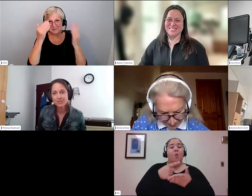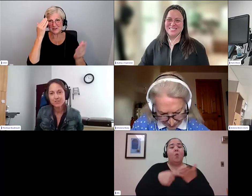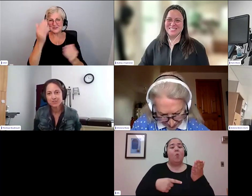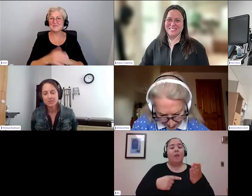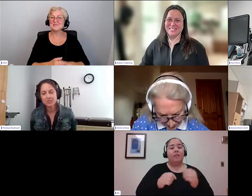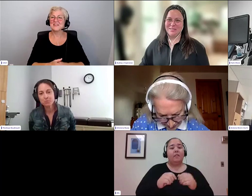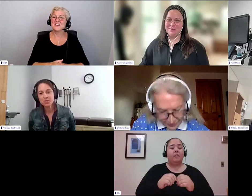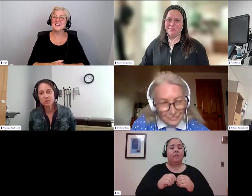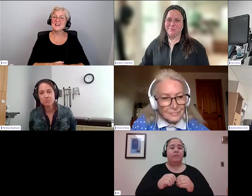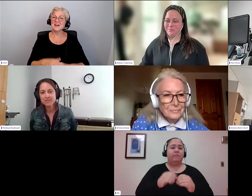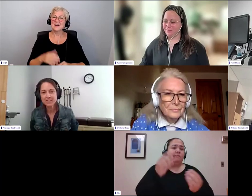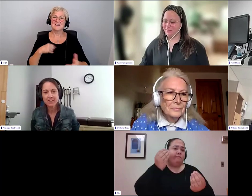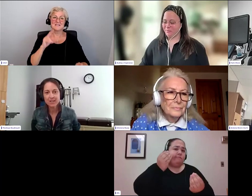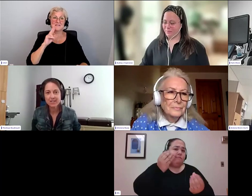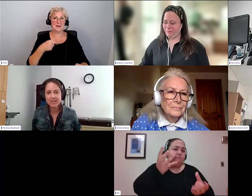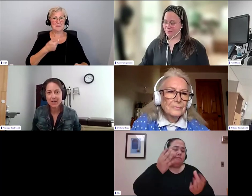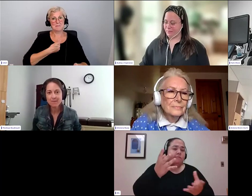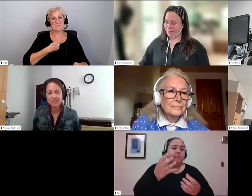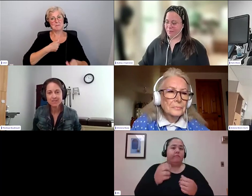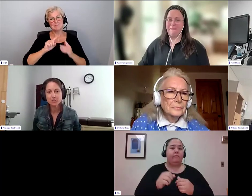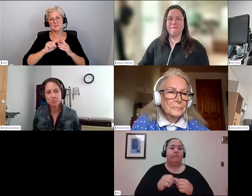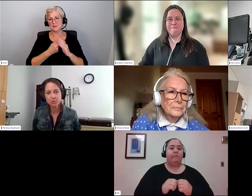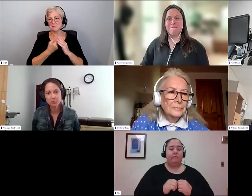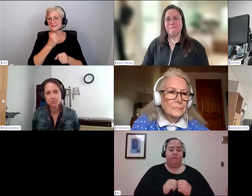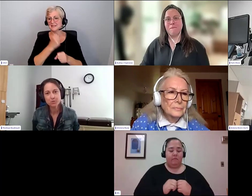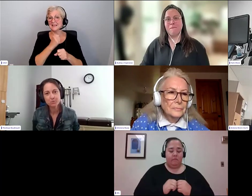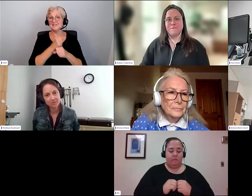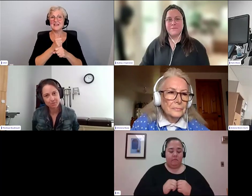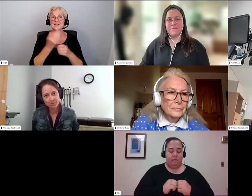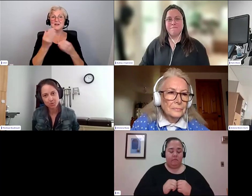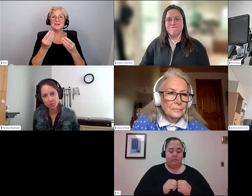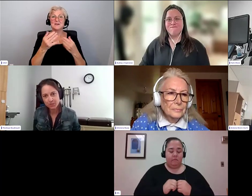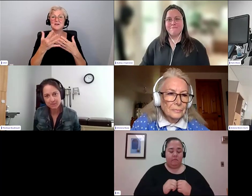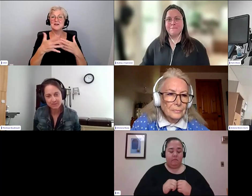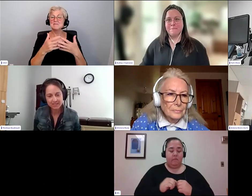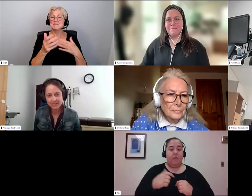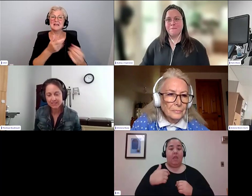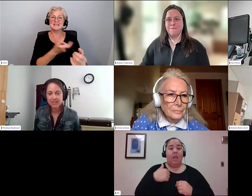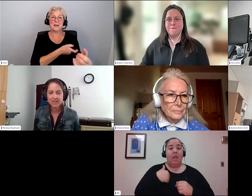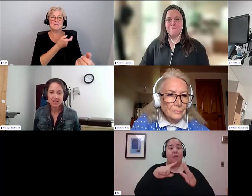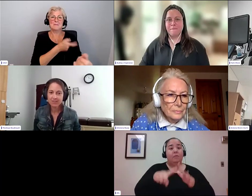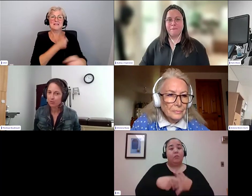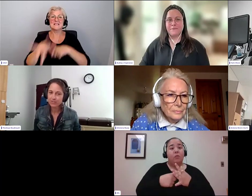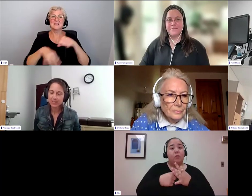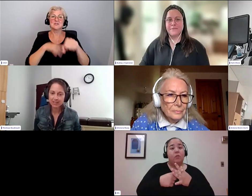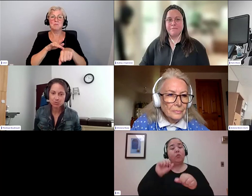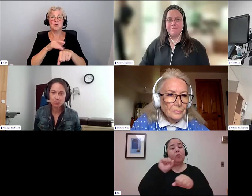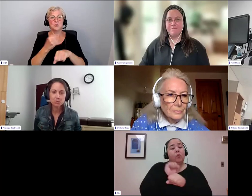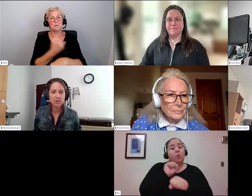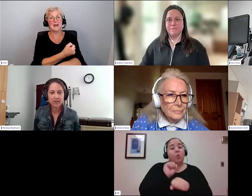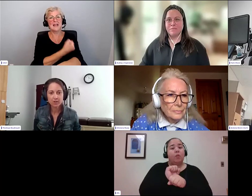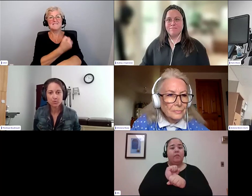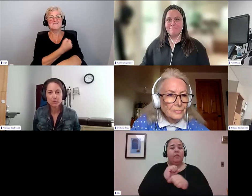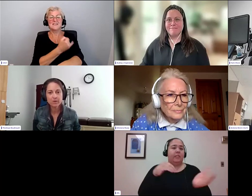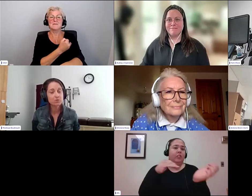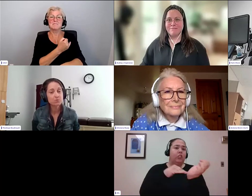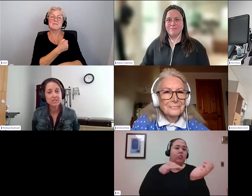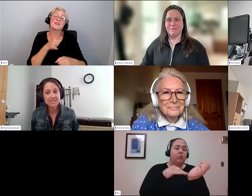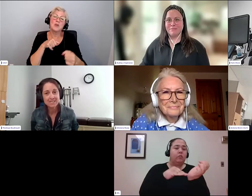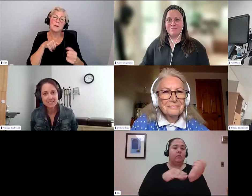Well, hello to everybody. In fact, I began working at Doctors of the World as a